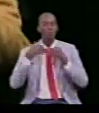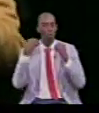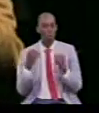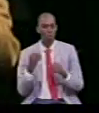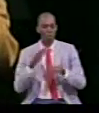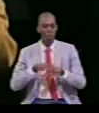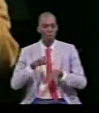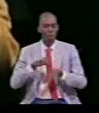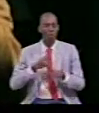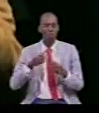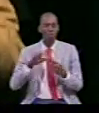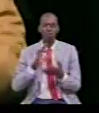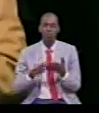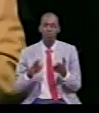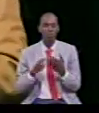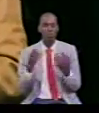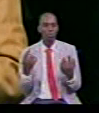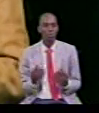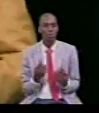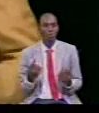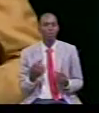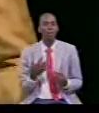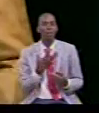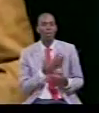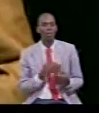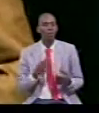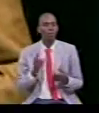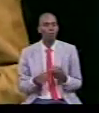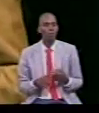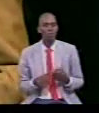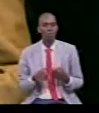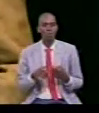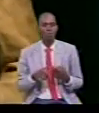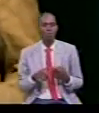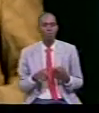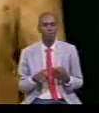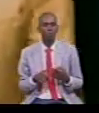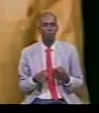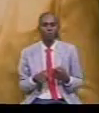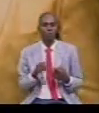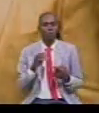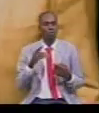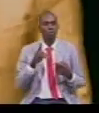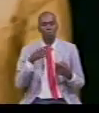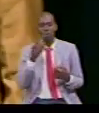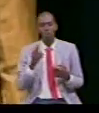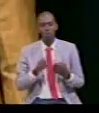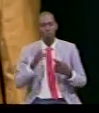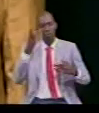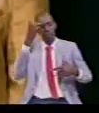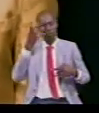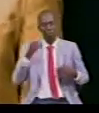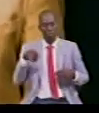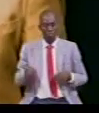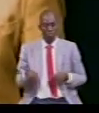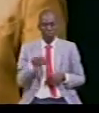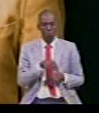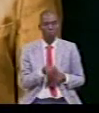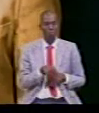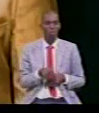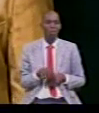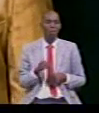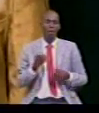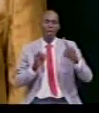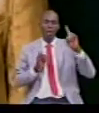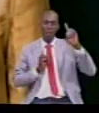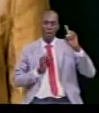He says to the sick of the palsy, look at verse 11. In verse 11, I